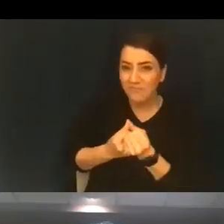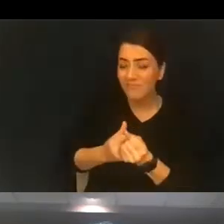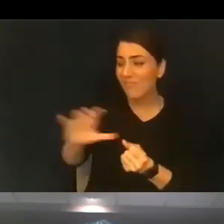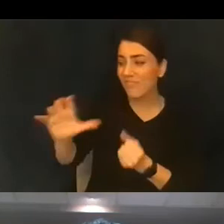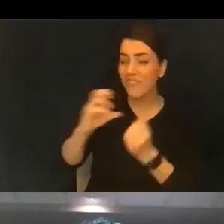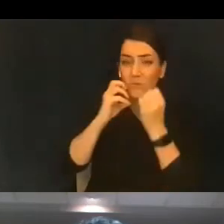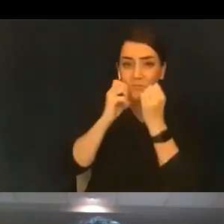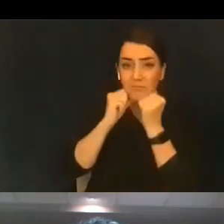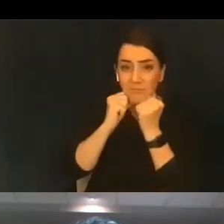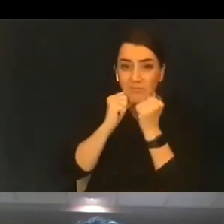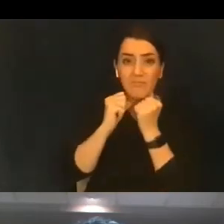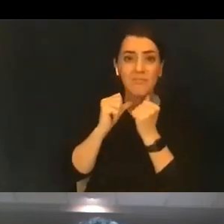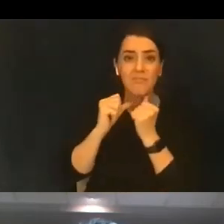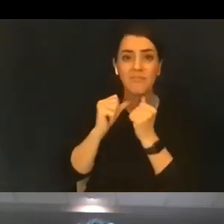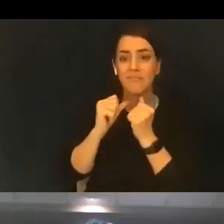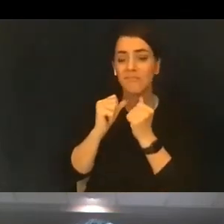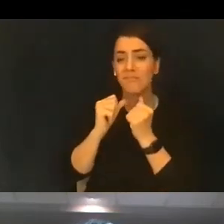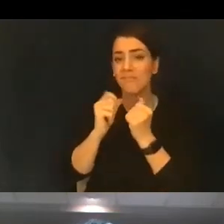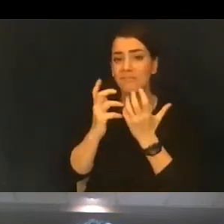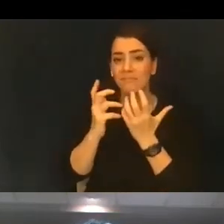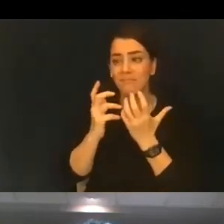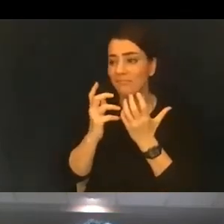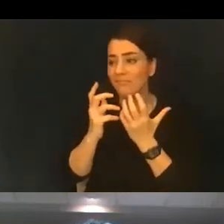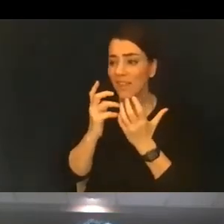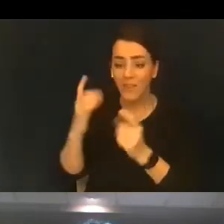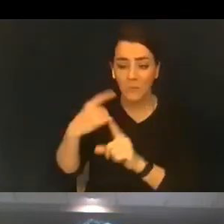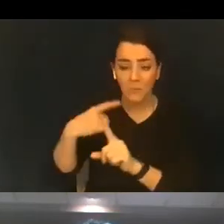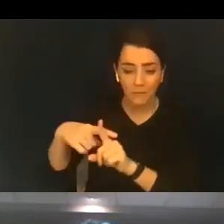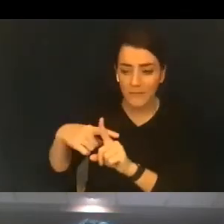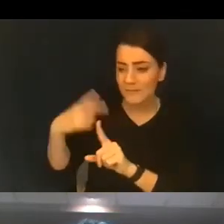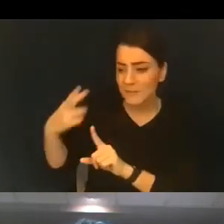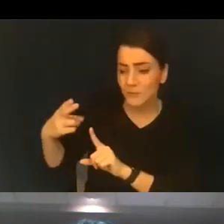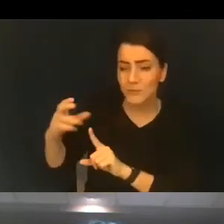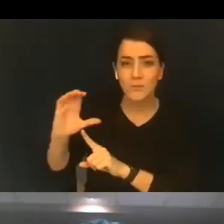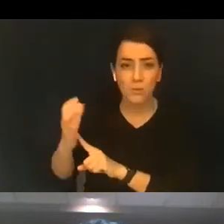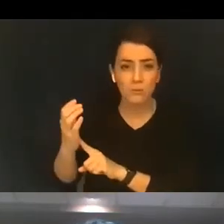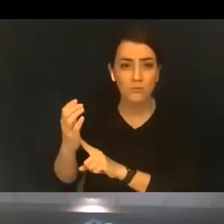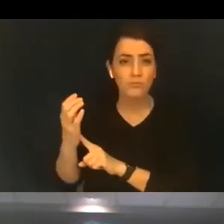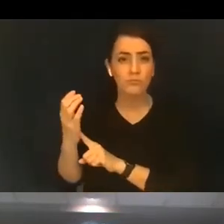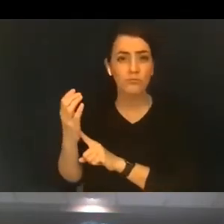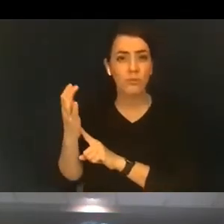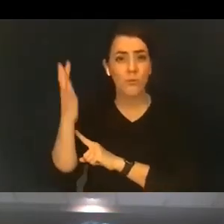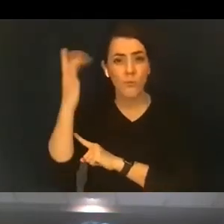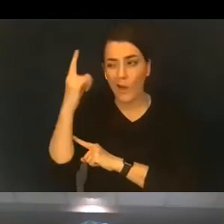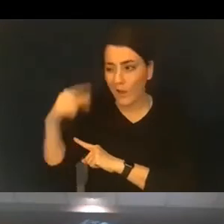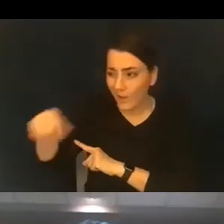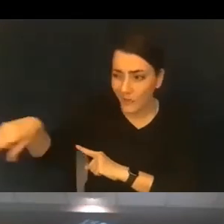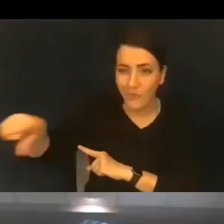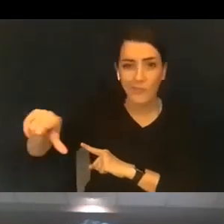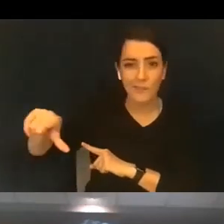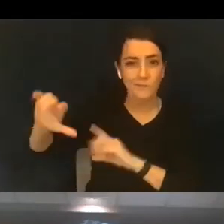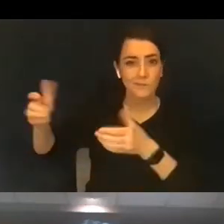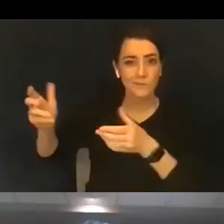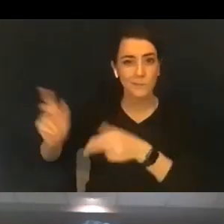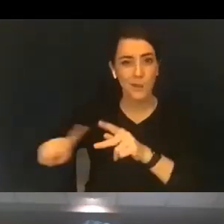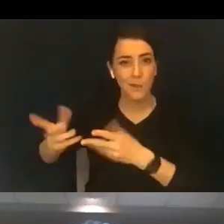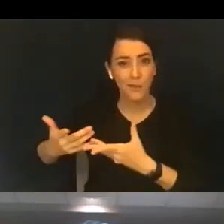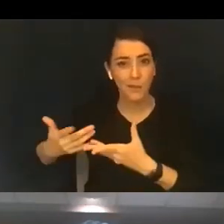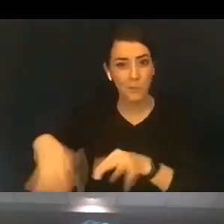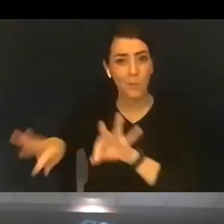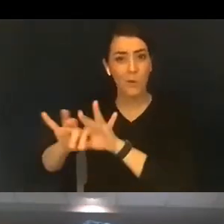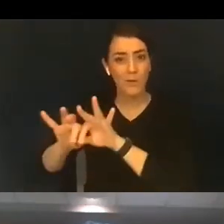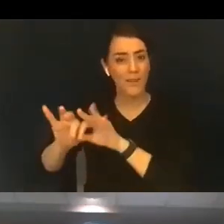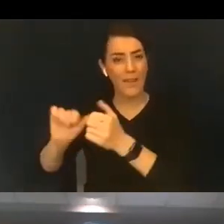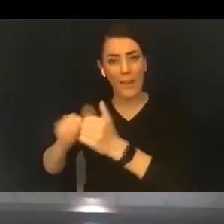promote the positive contributions of why they're here in America, then